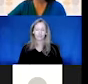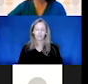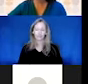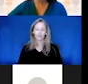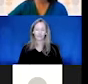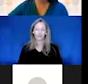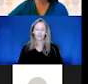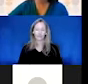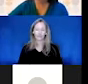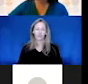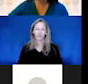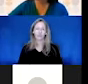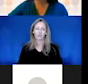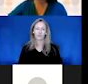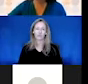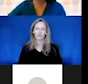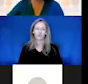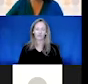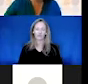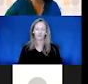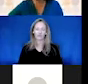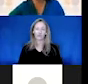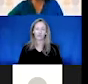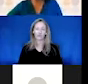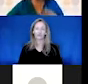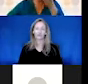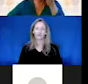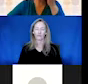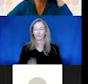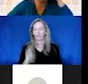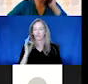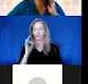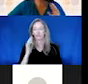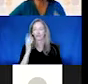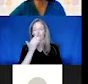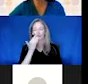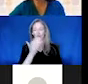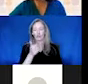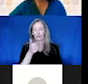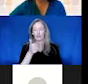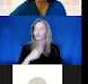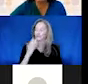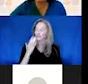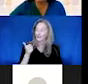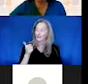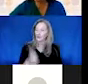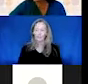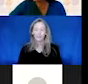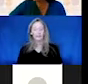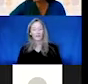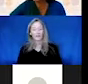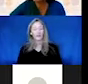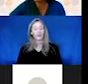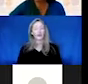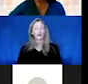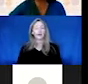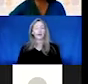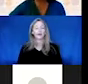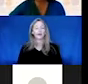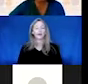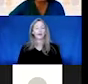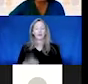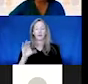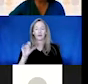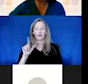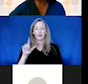yeah, start from, there you go. Set up slideshow or start from beginning. Perfect. It looks great. Thank you. So as I was, my name is Carol Lewis,